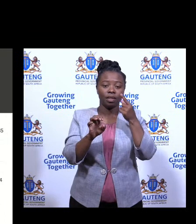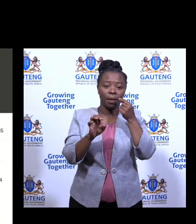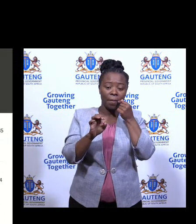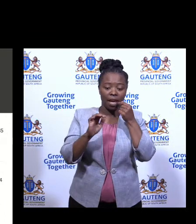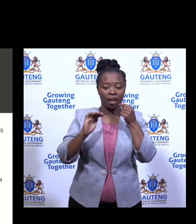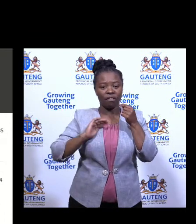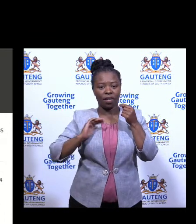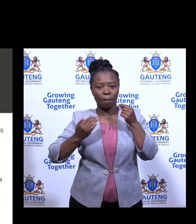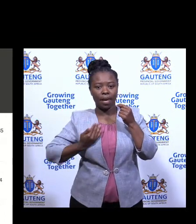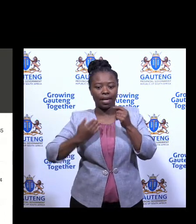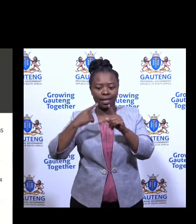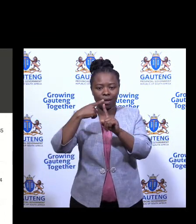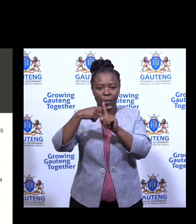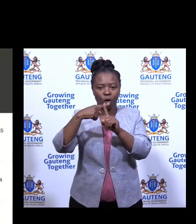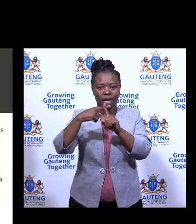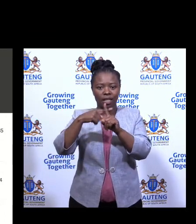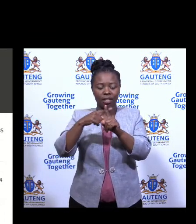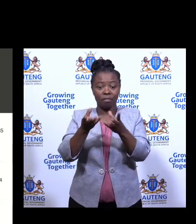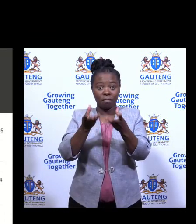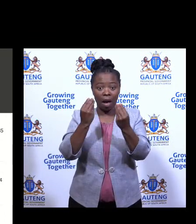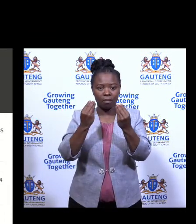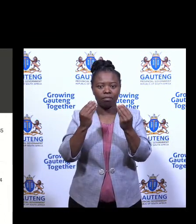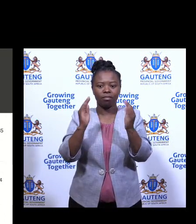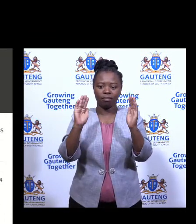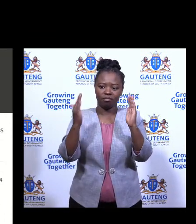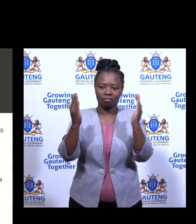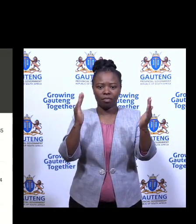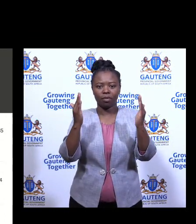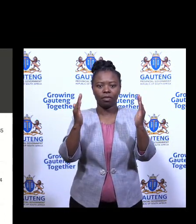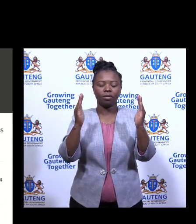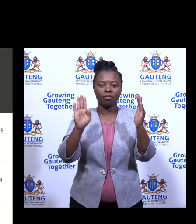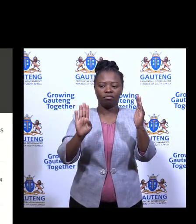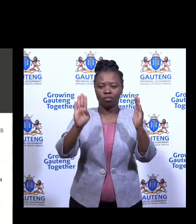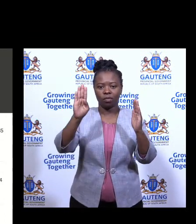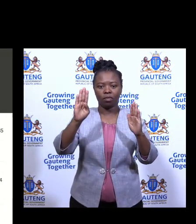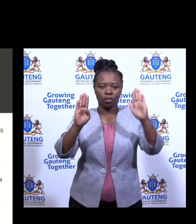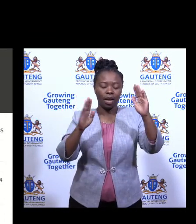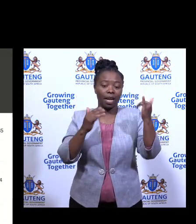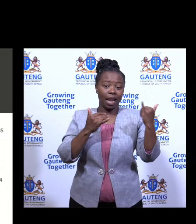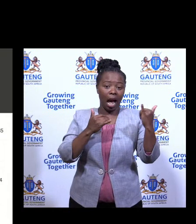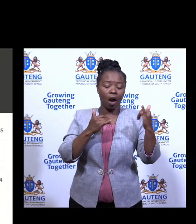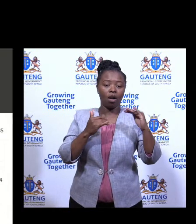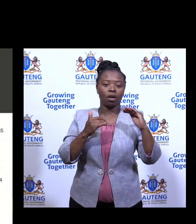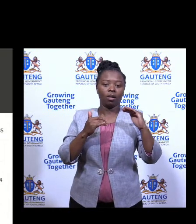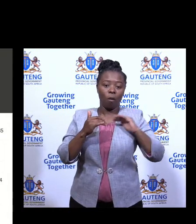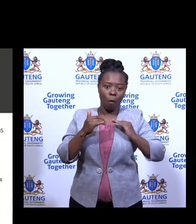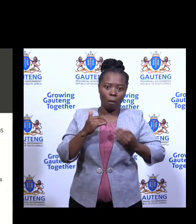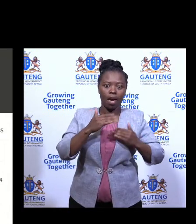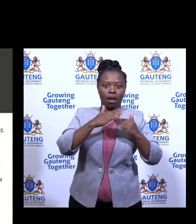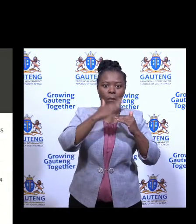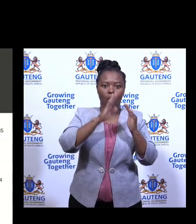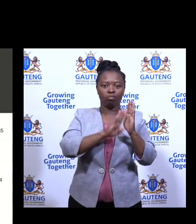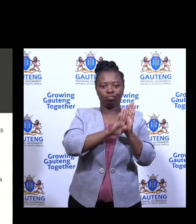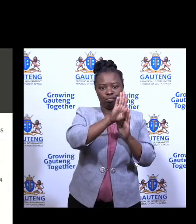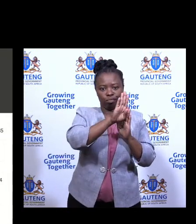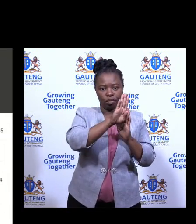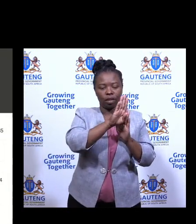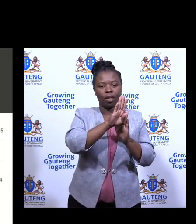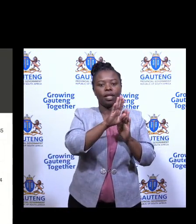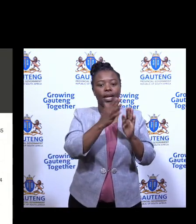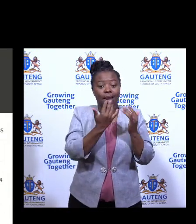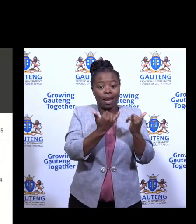males testing positive. And overwhelmingly, we've seen an increase in the number of females testing positive for COVID. At the moment, it's